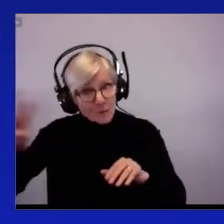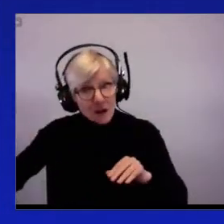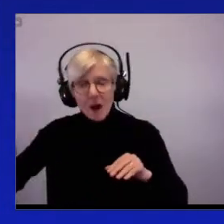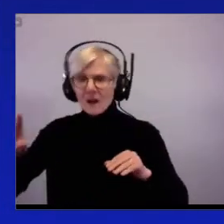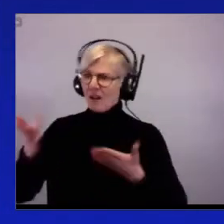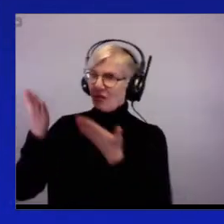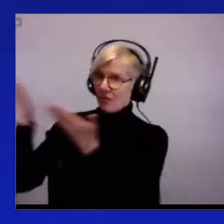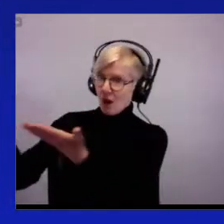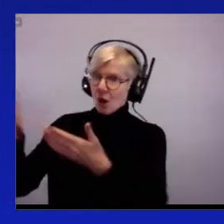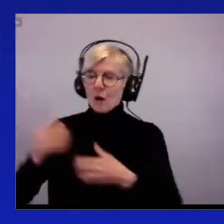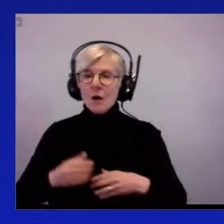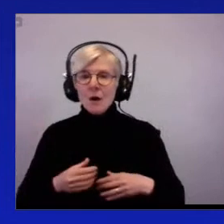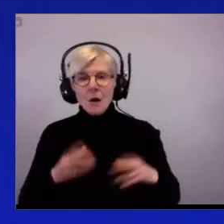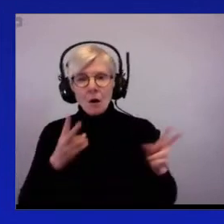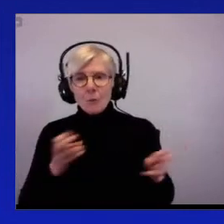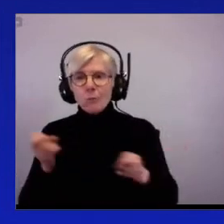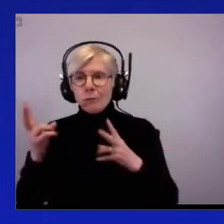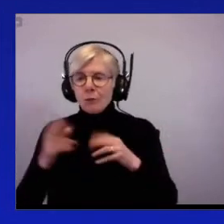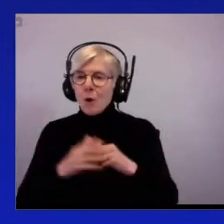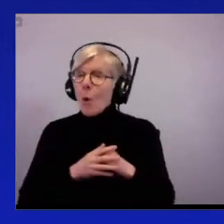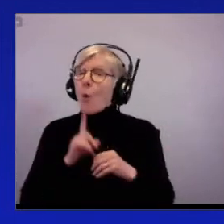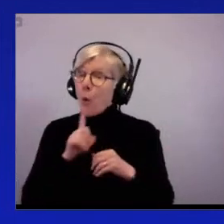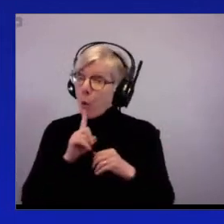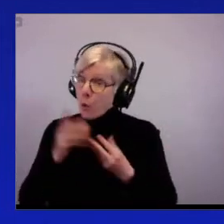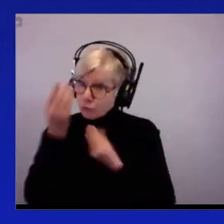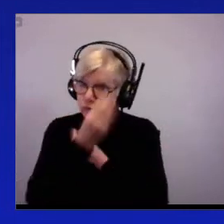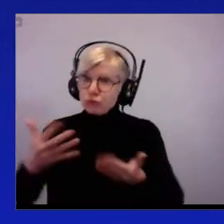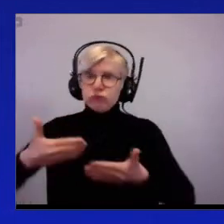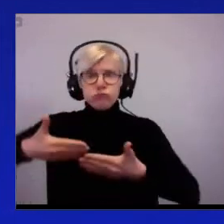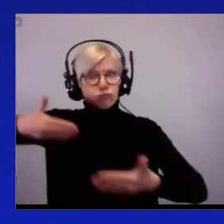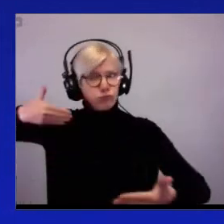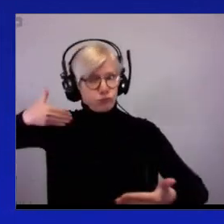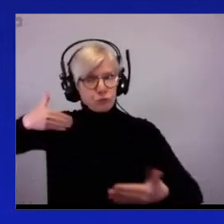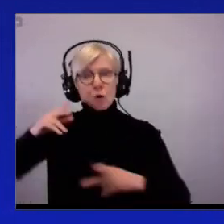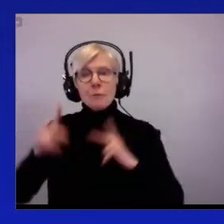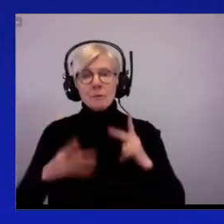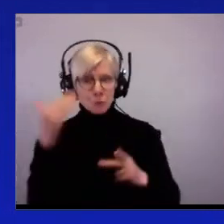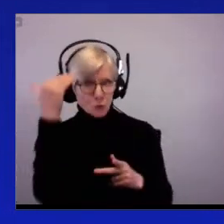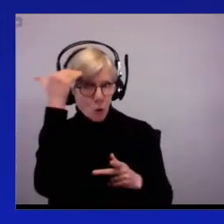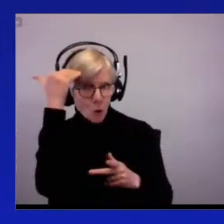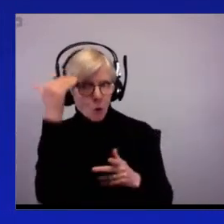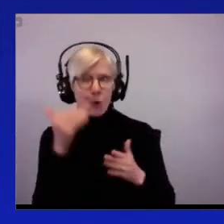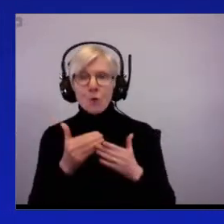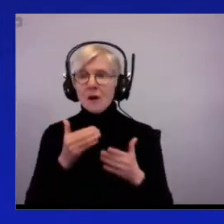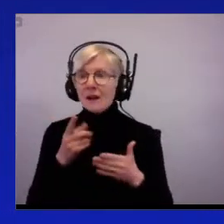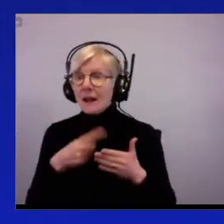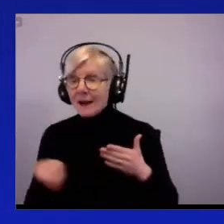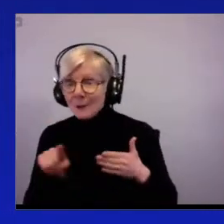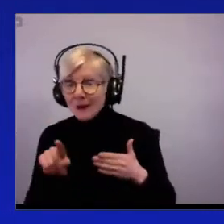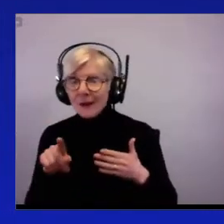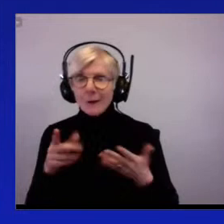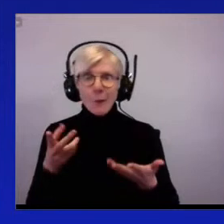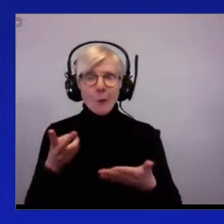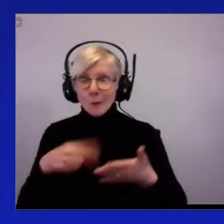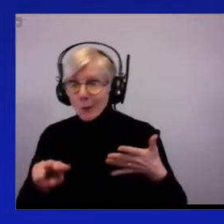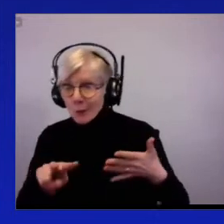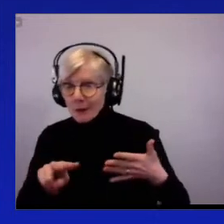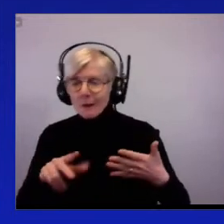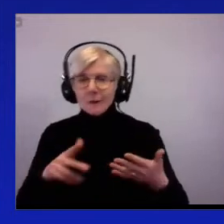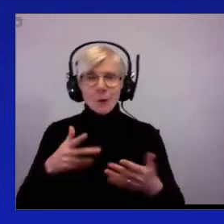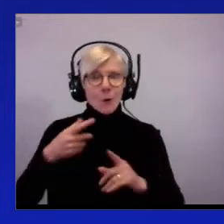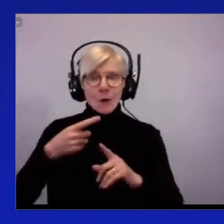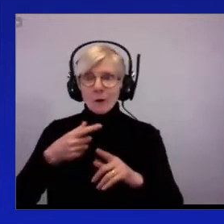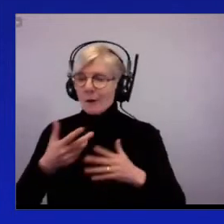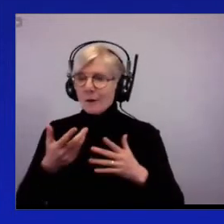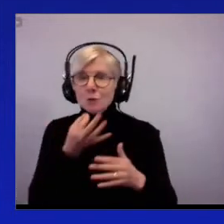people know, all right, and we're going to do that ahead of time as well too. So give them advance notice that, you know, next week we're opening up the 4 community clinics,